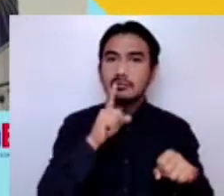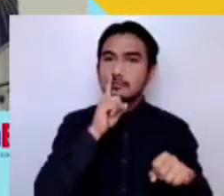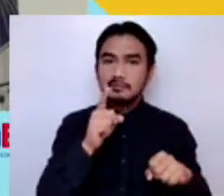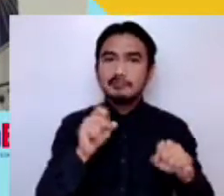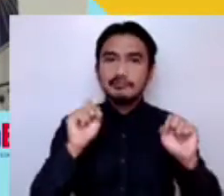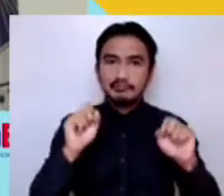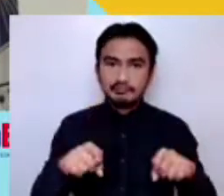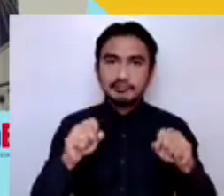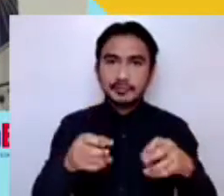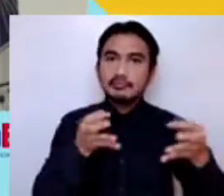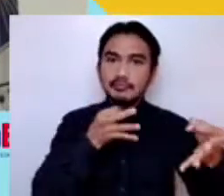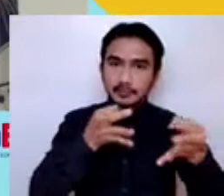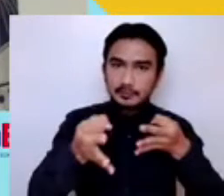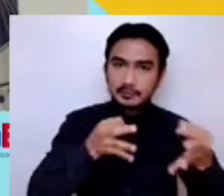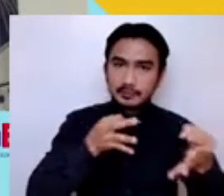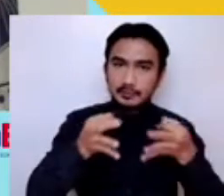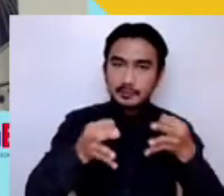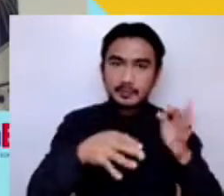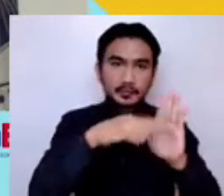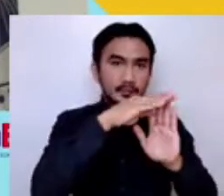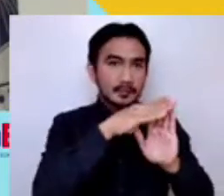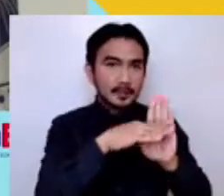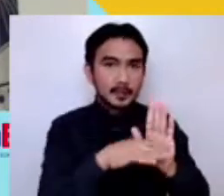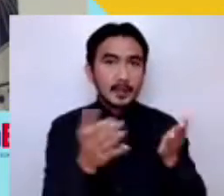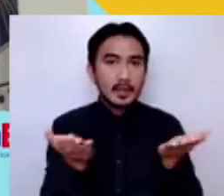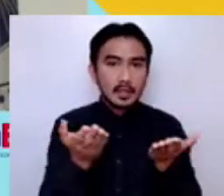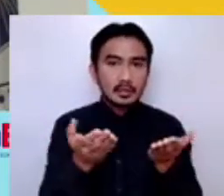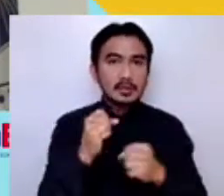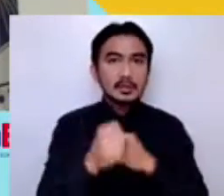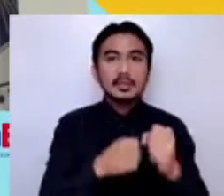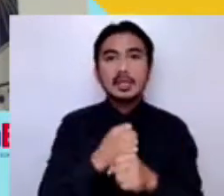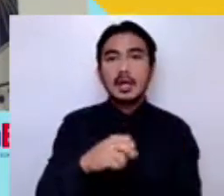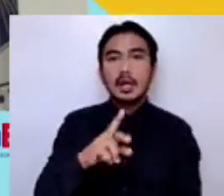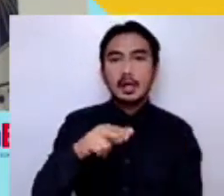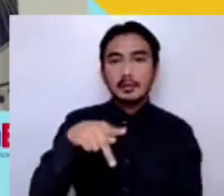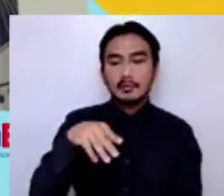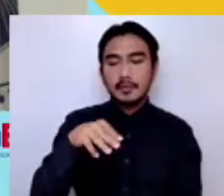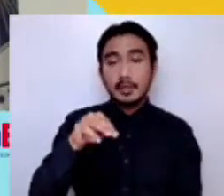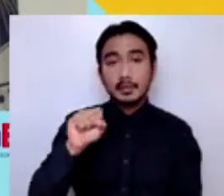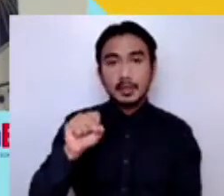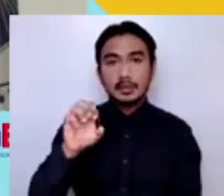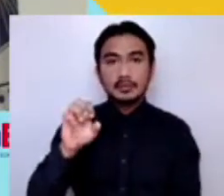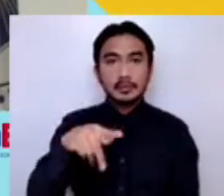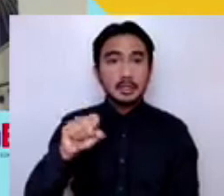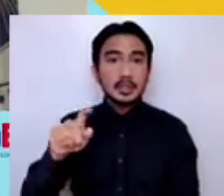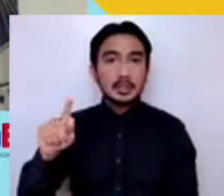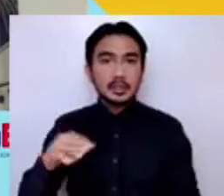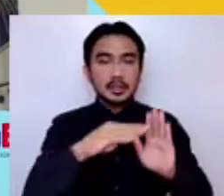on the details of this year's RPMS-PPST guidelines. At the national